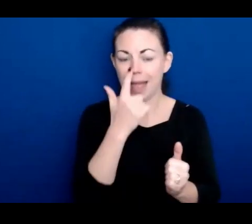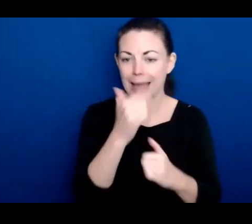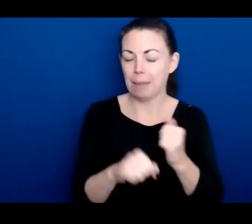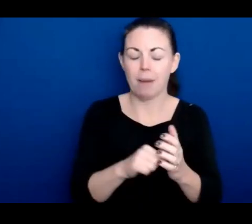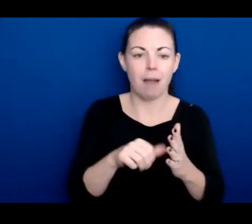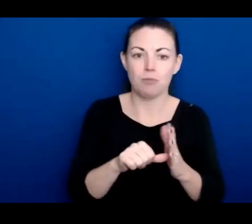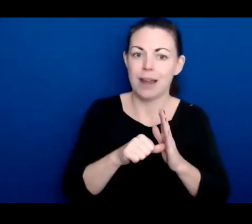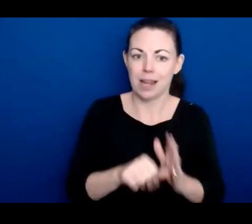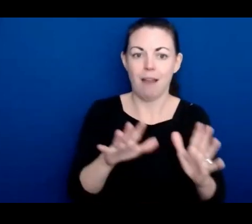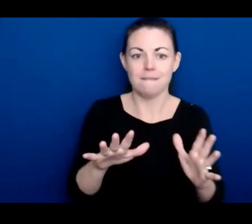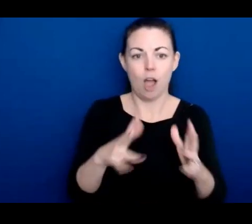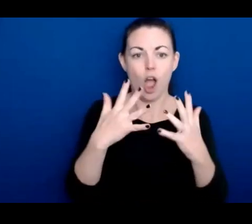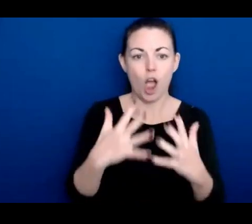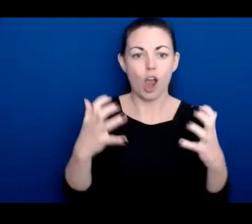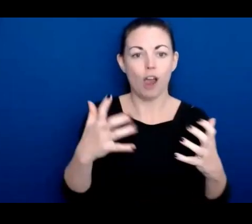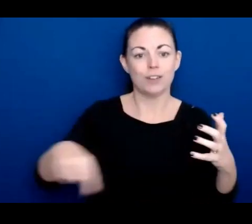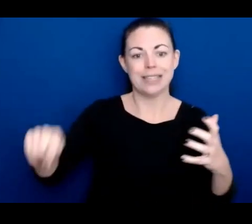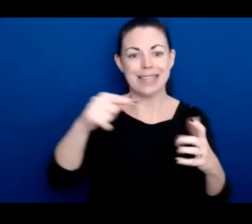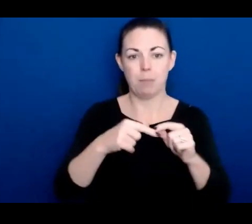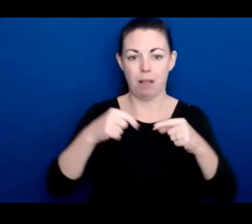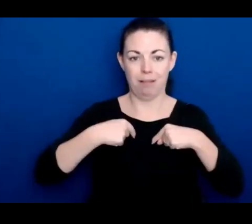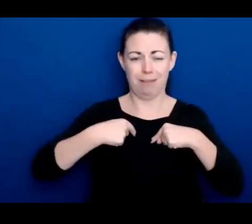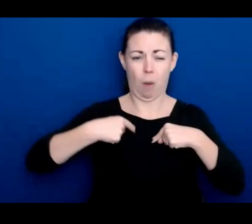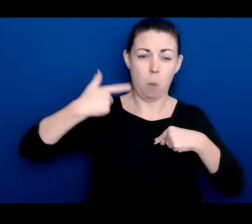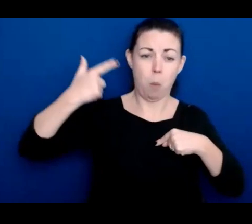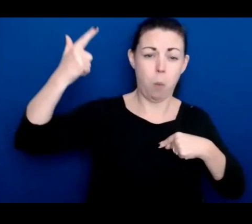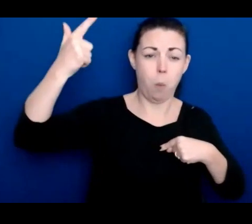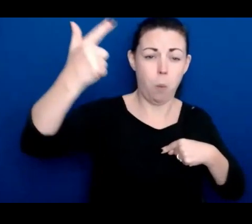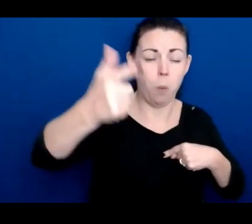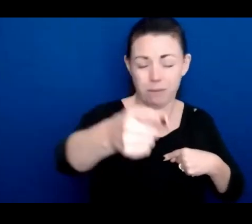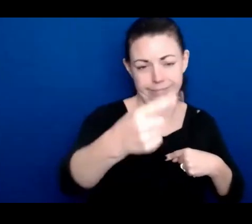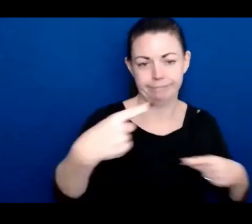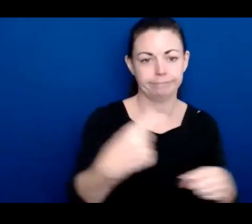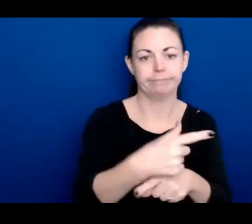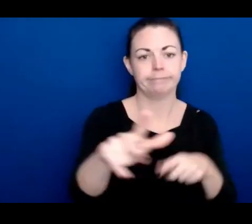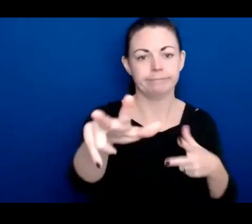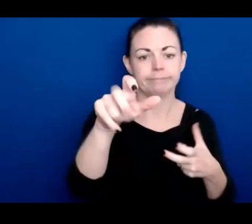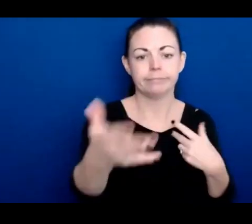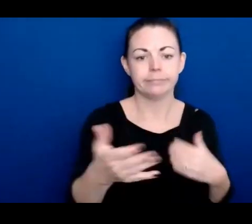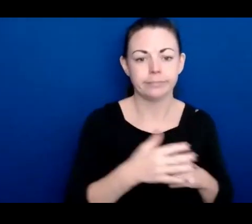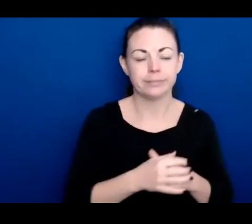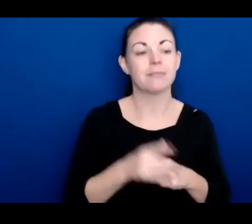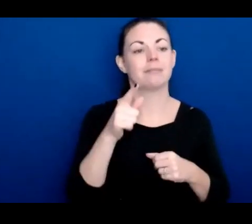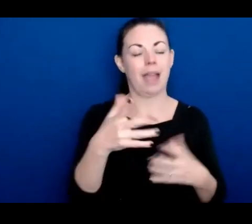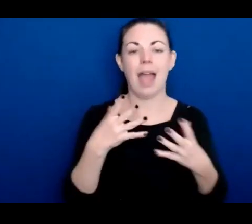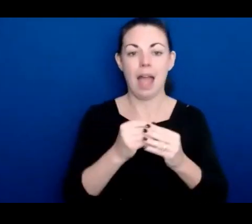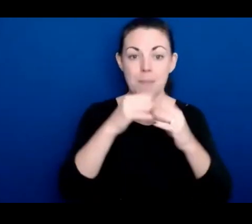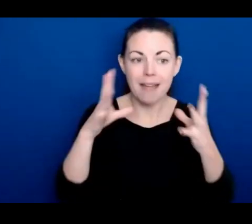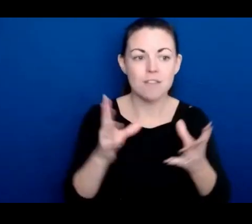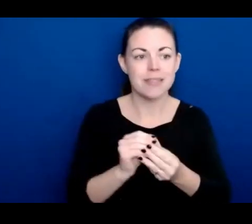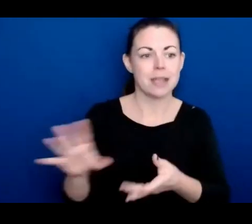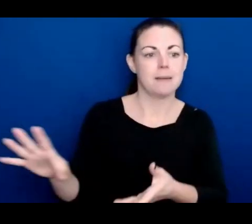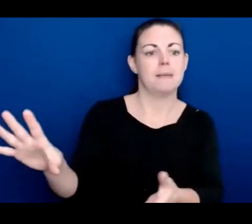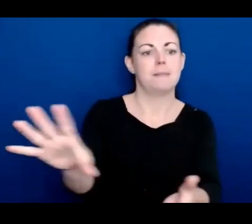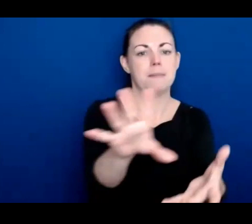big conference table, or you're at one end, somebody's at the other end, and you're not going to hear too much, are you? No. But this brings everything. It brings the